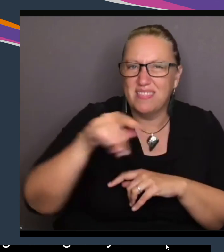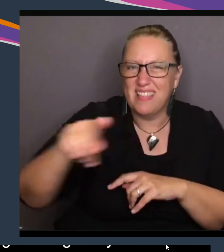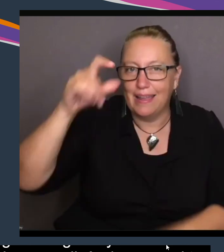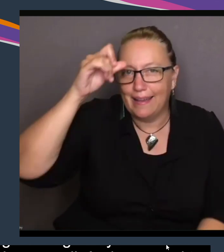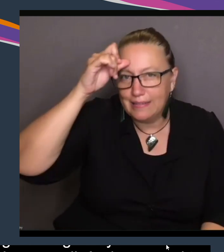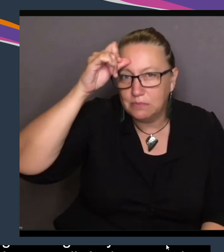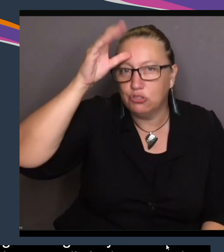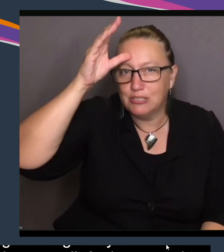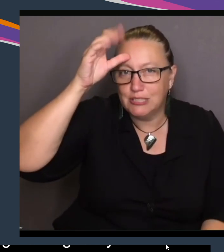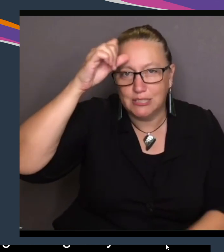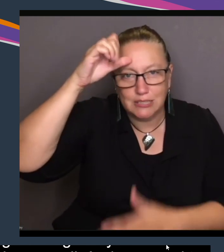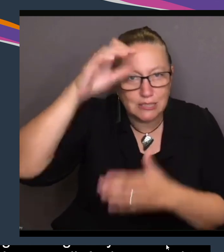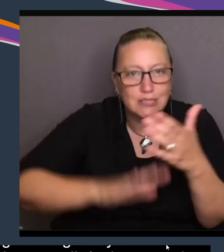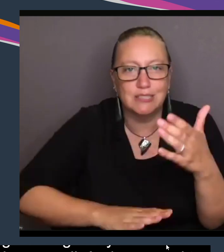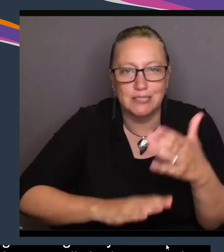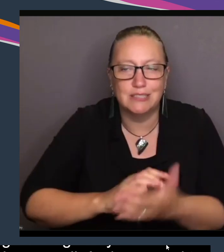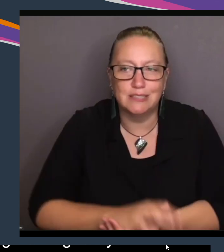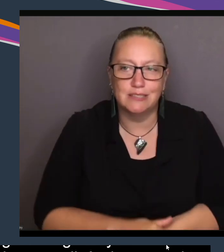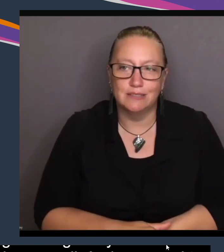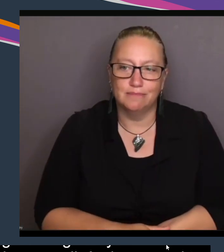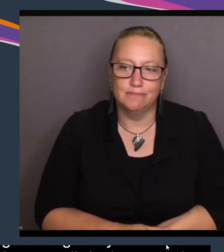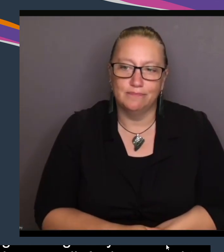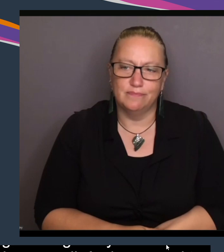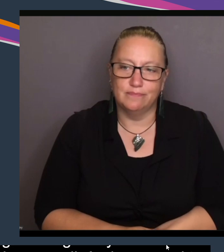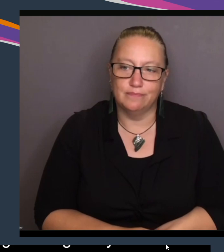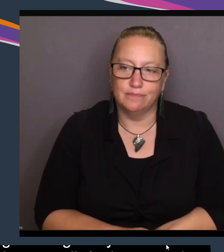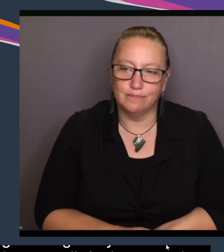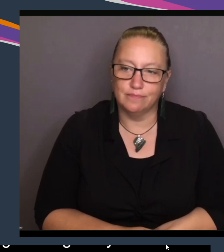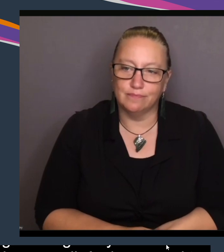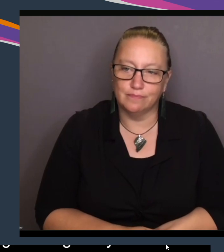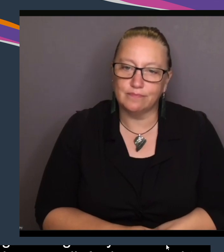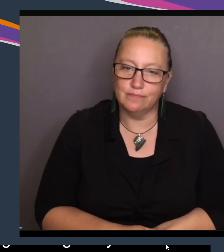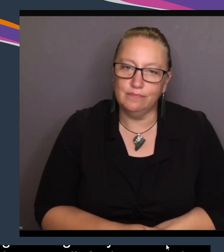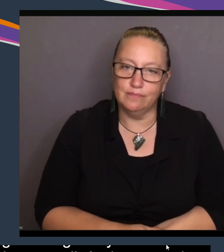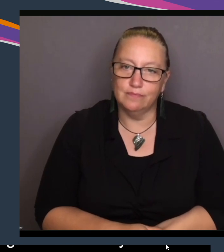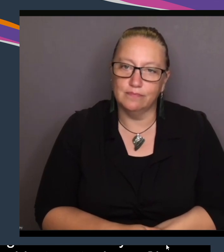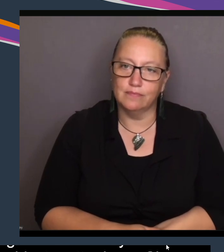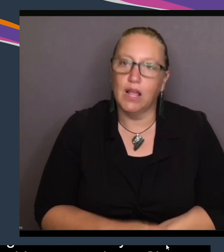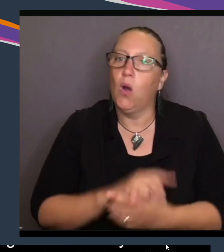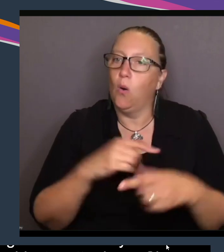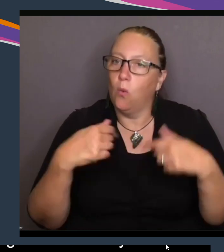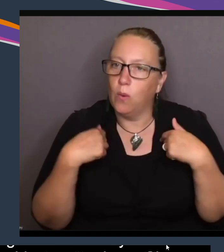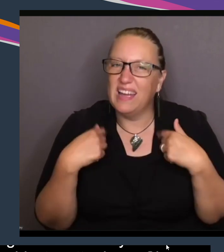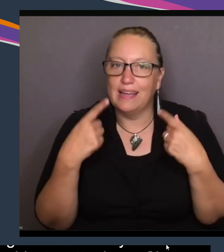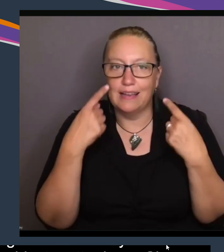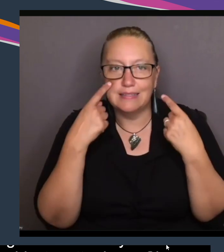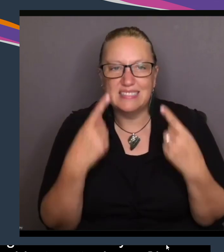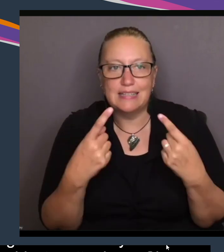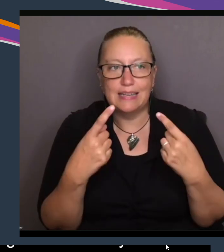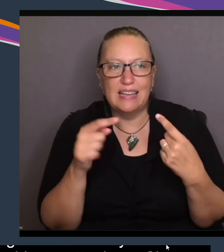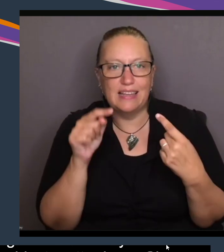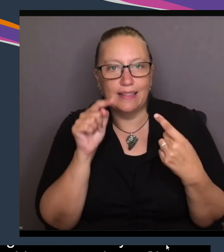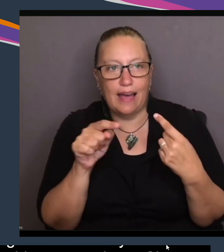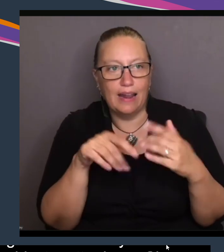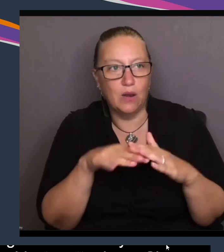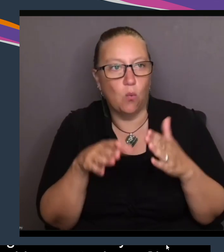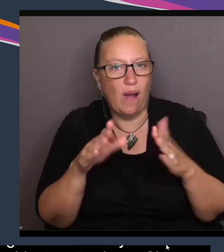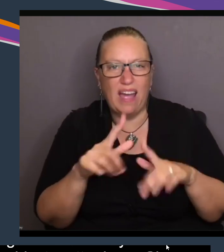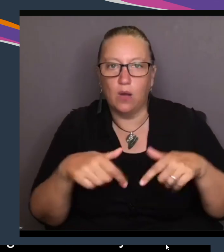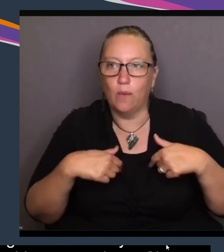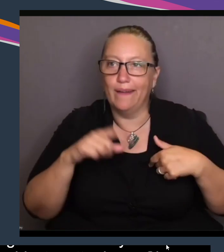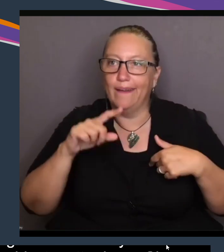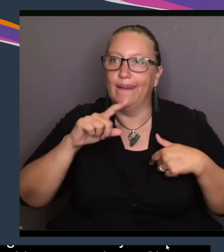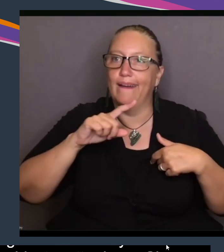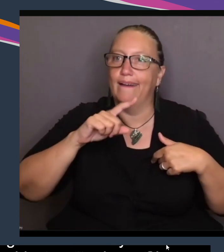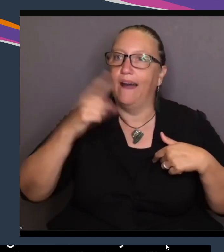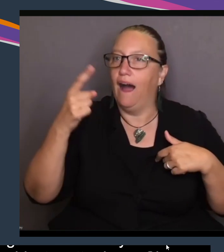knowledge as well. And we see it in ways we probably can't explain, but we know